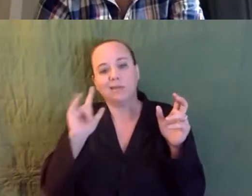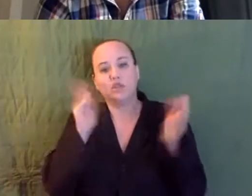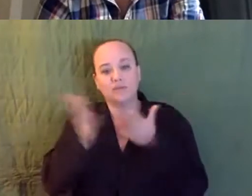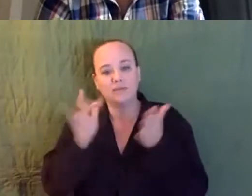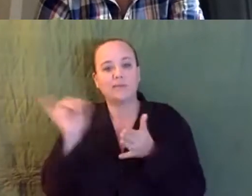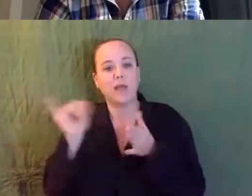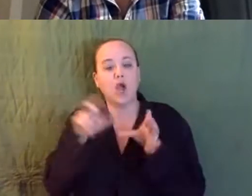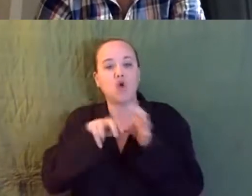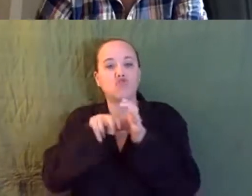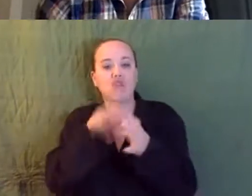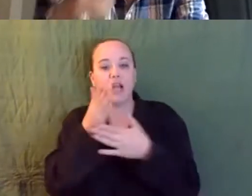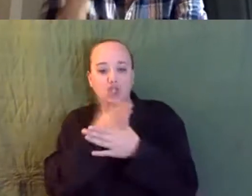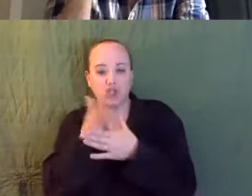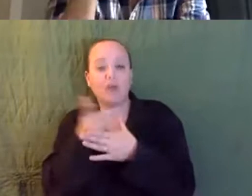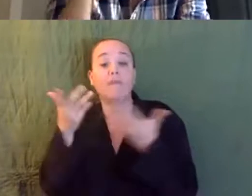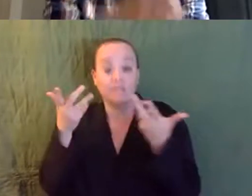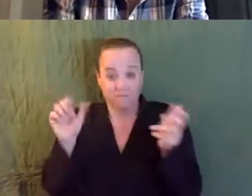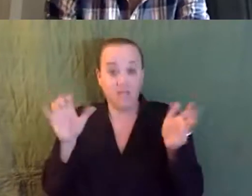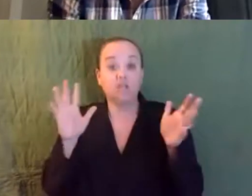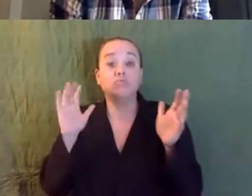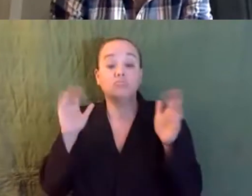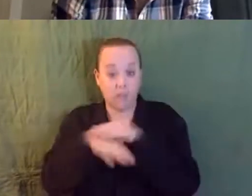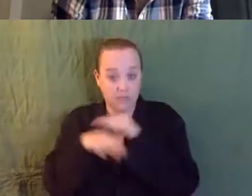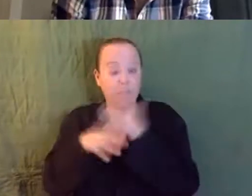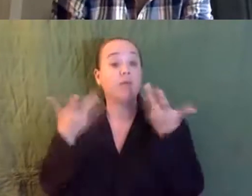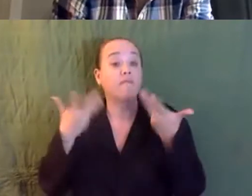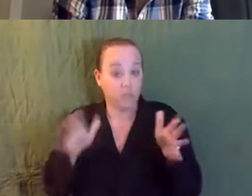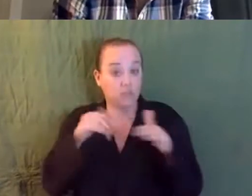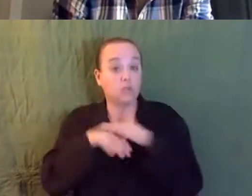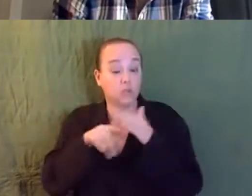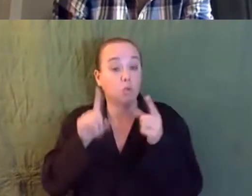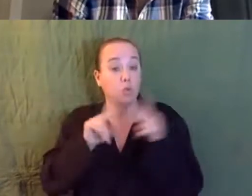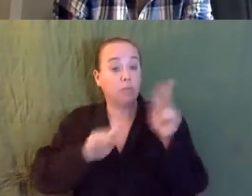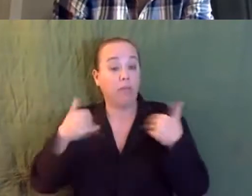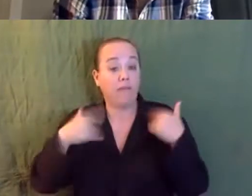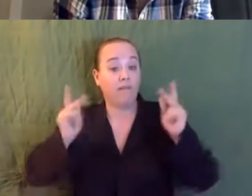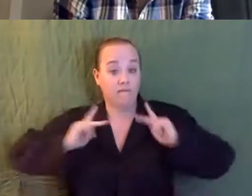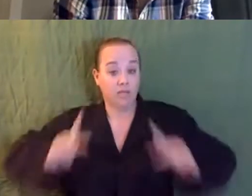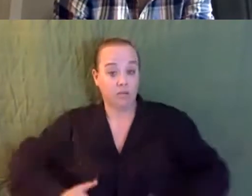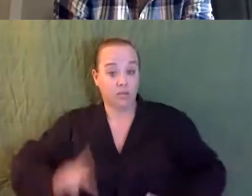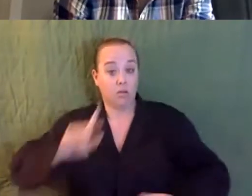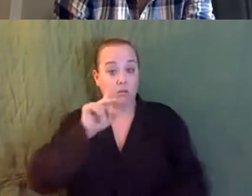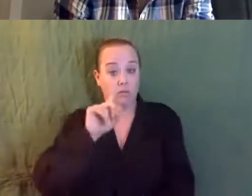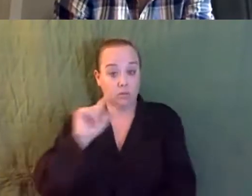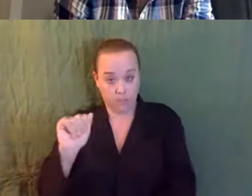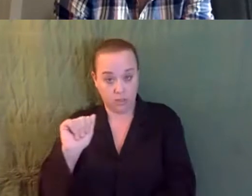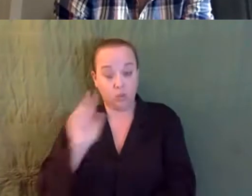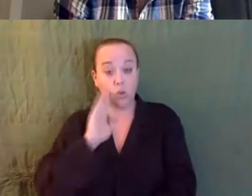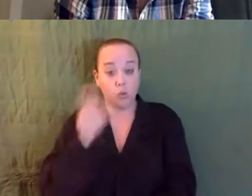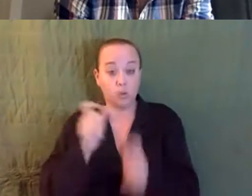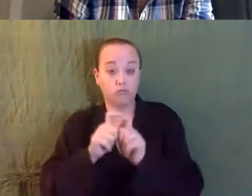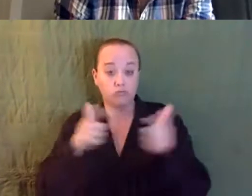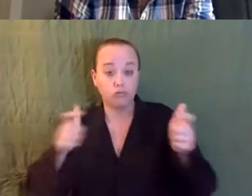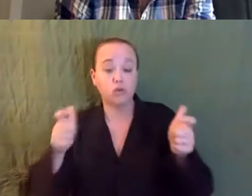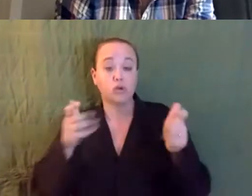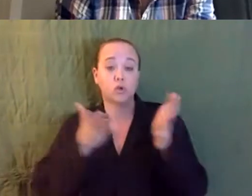to ride share that is accessible to folks with physical disabilities. And we're going to expand that